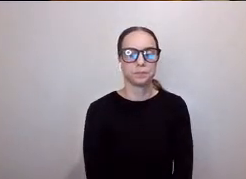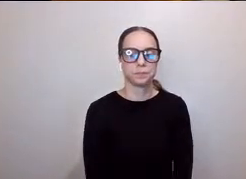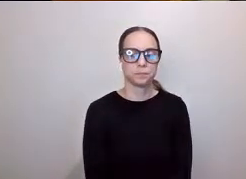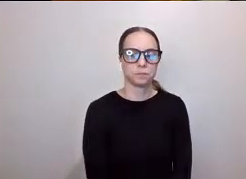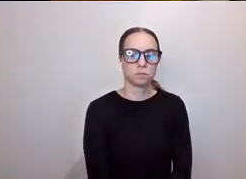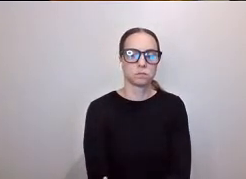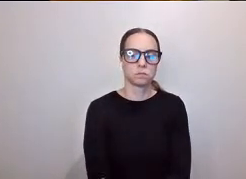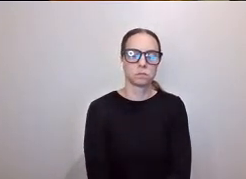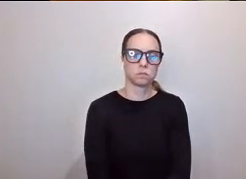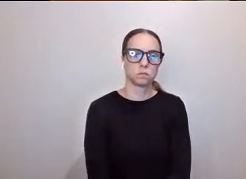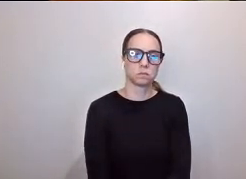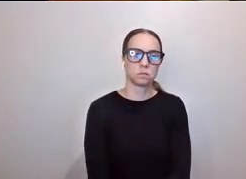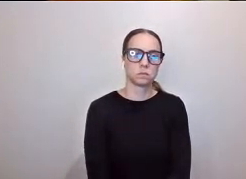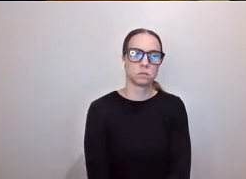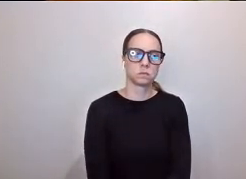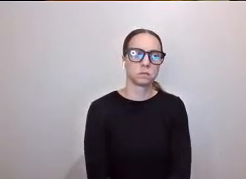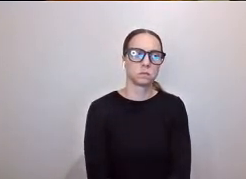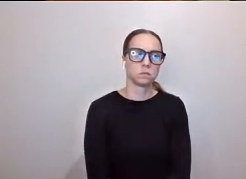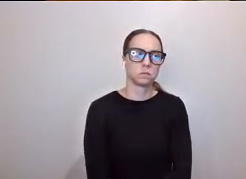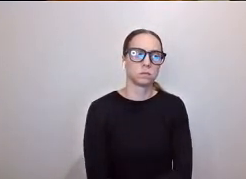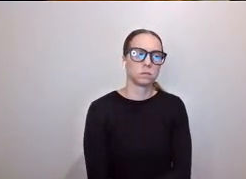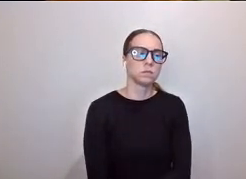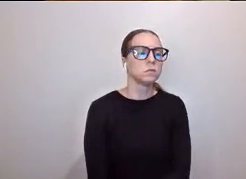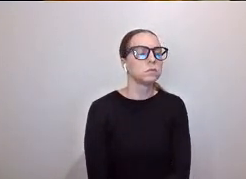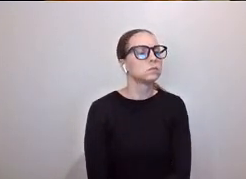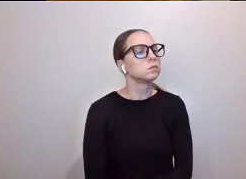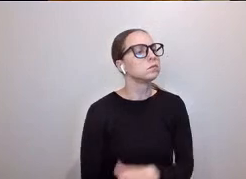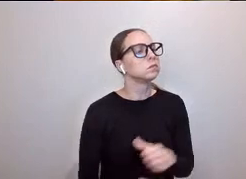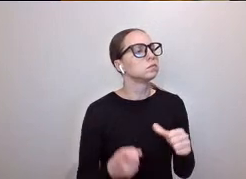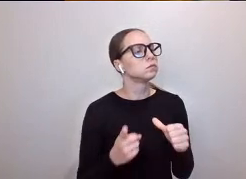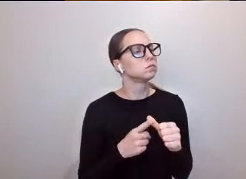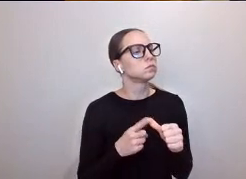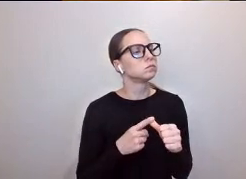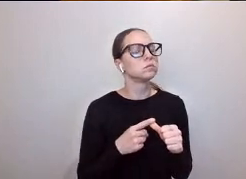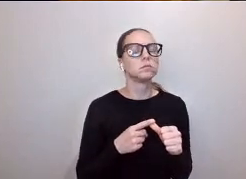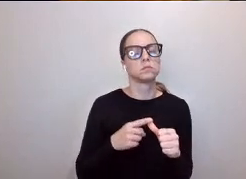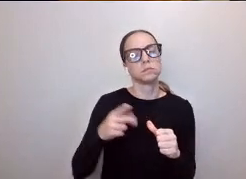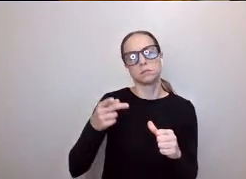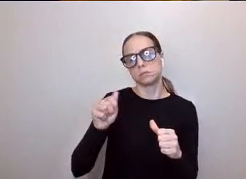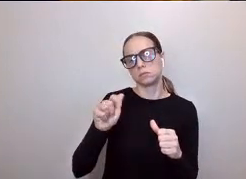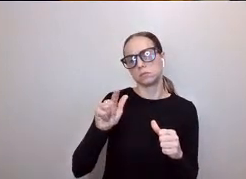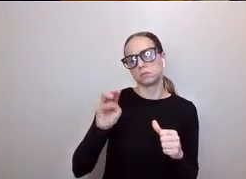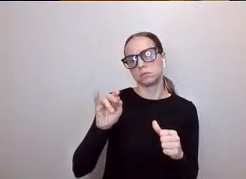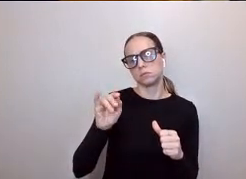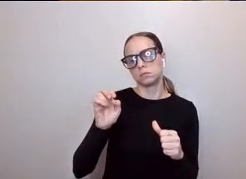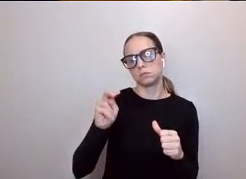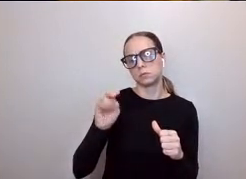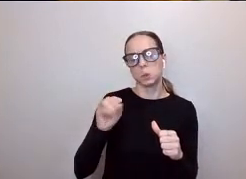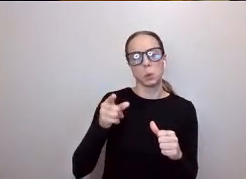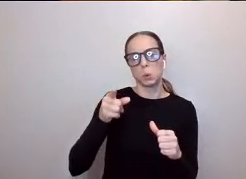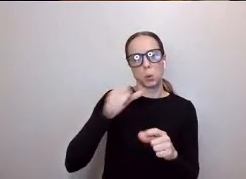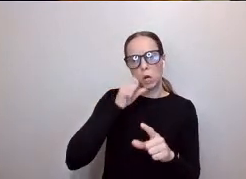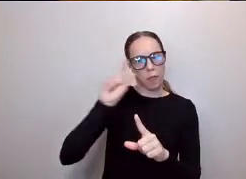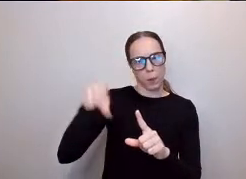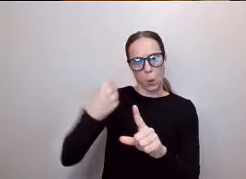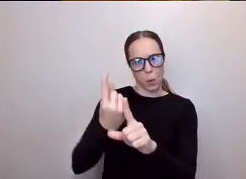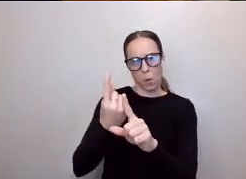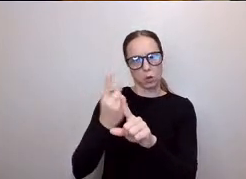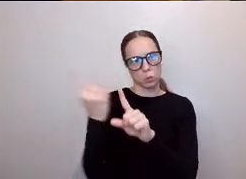first of all, it's certainly worth noting, Councilmember Palmisano, you are not the only one who has attended some trainings and who's spent a lot of time digging into how